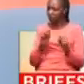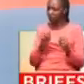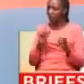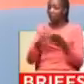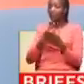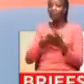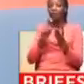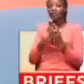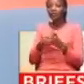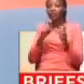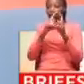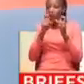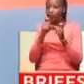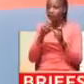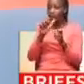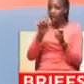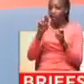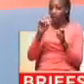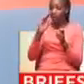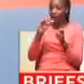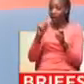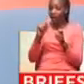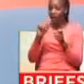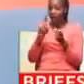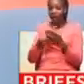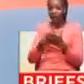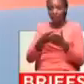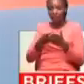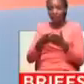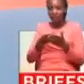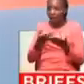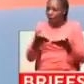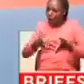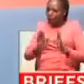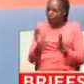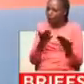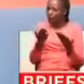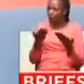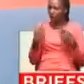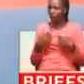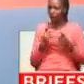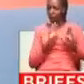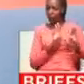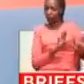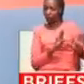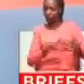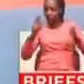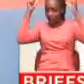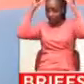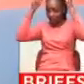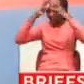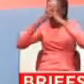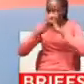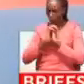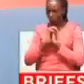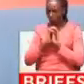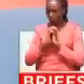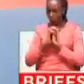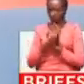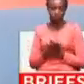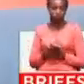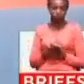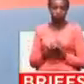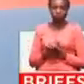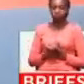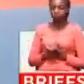by asking you, Erica, is there a chance for someone to come out of the occult or devil worshipping, or basically having